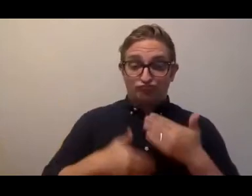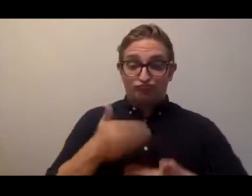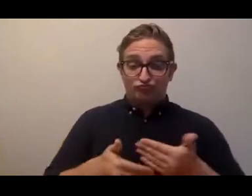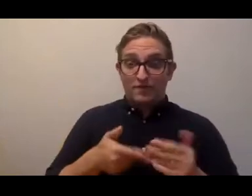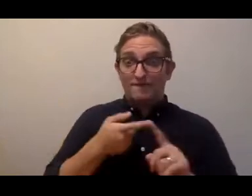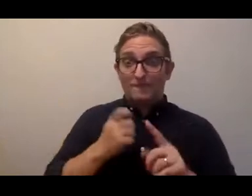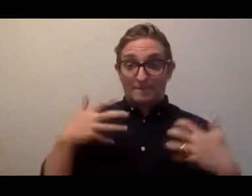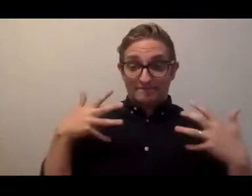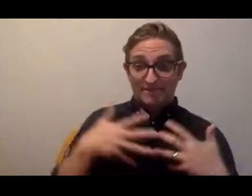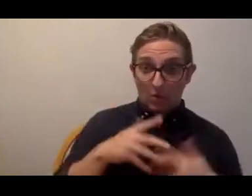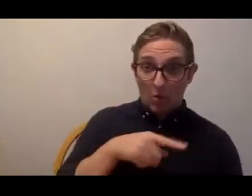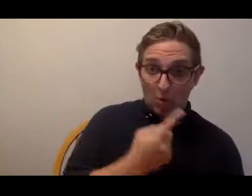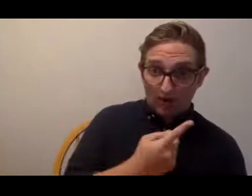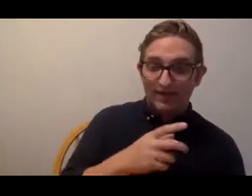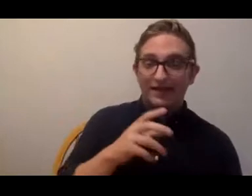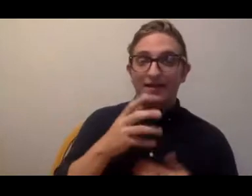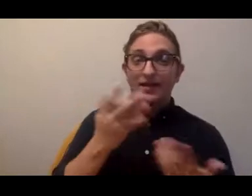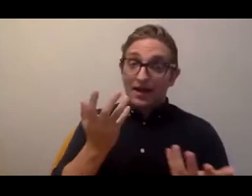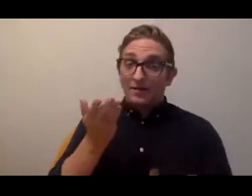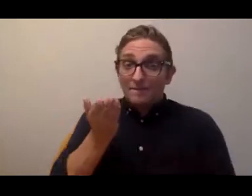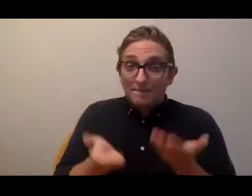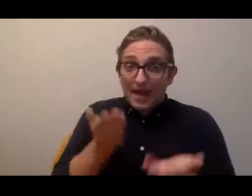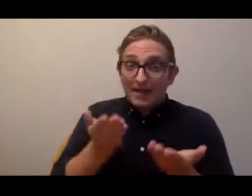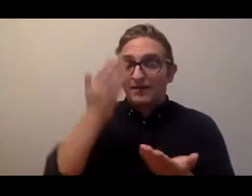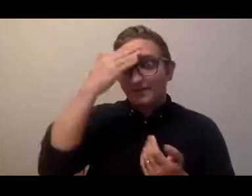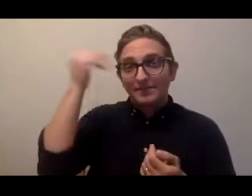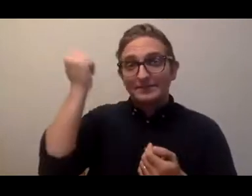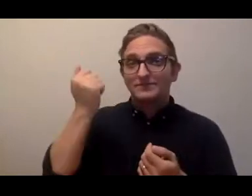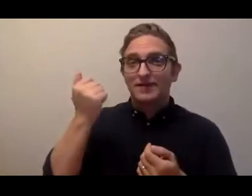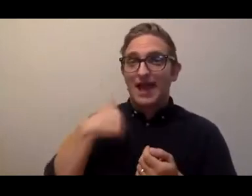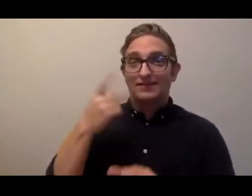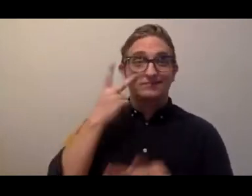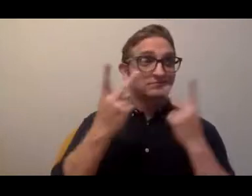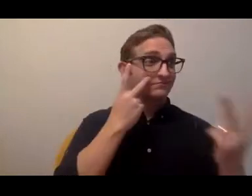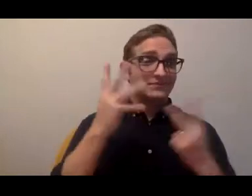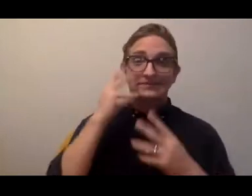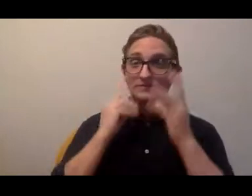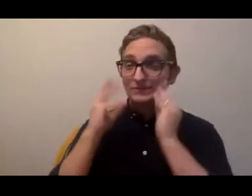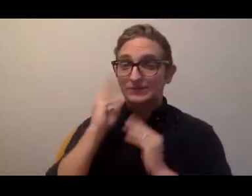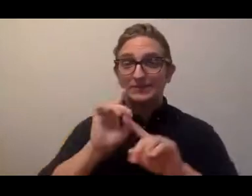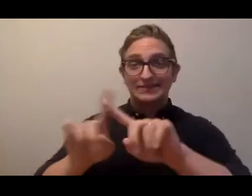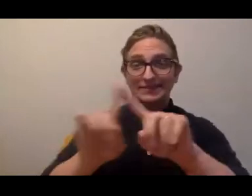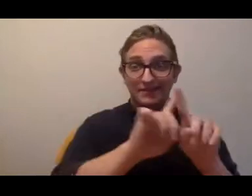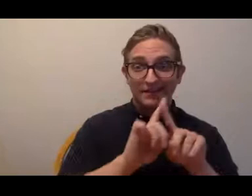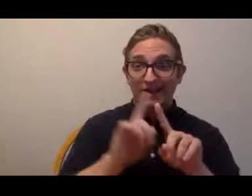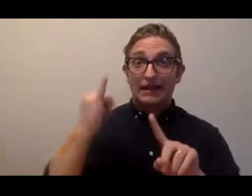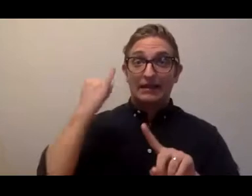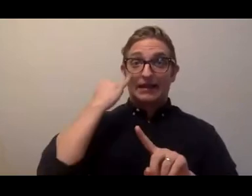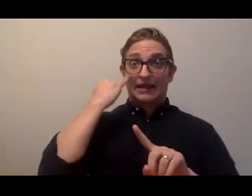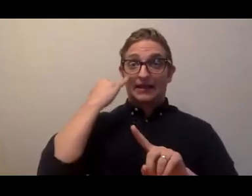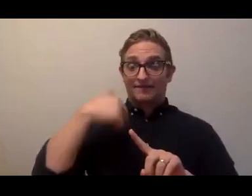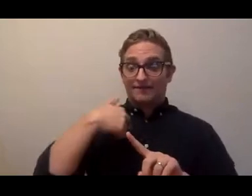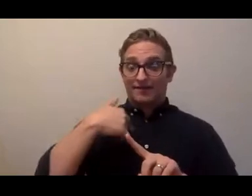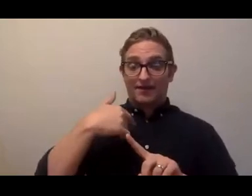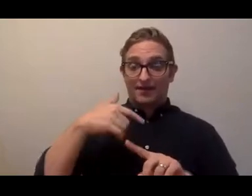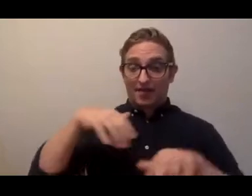myself, which might be because of different things that I've seen and experienced. Because if I do that, then guess what?